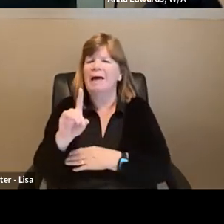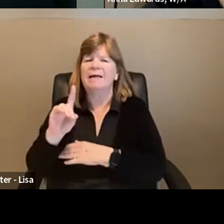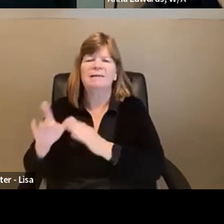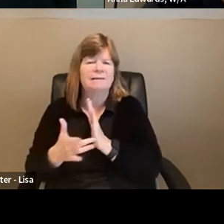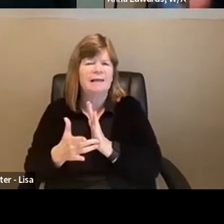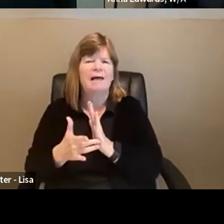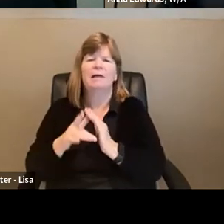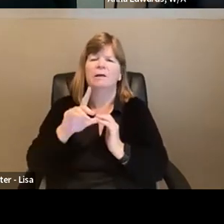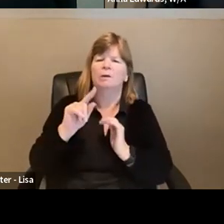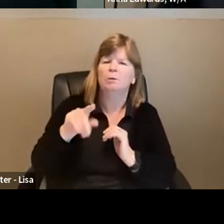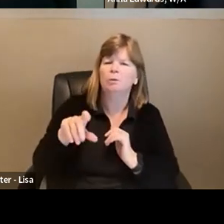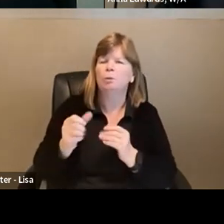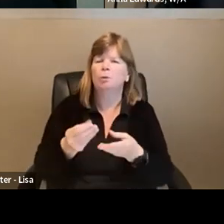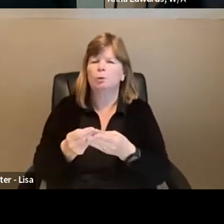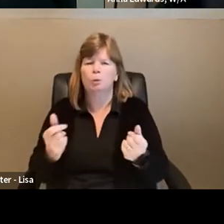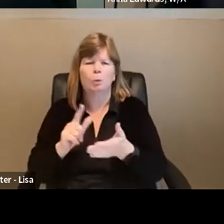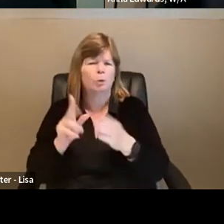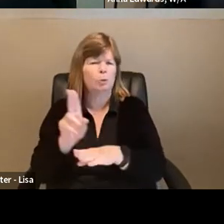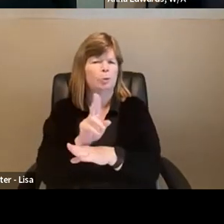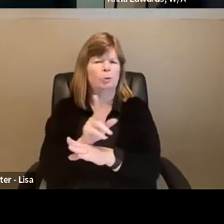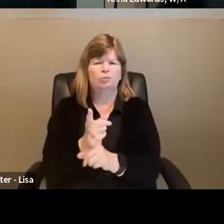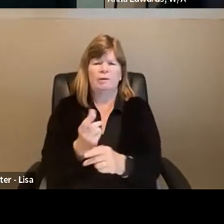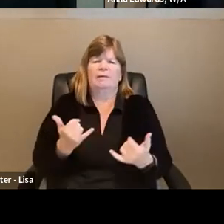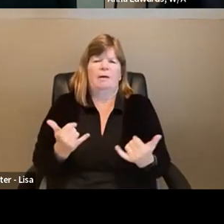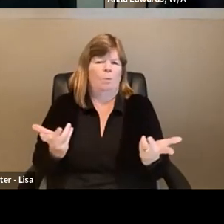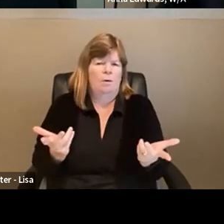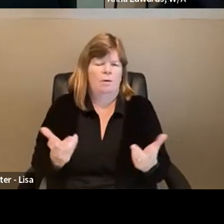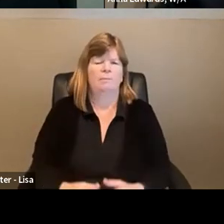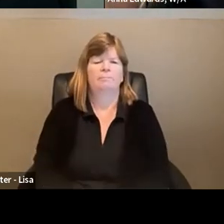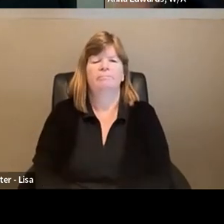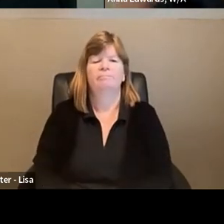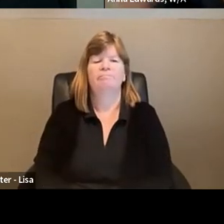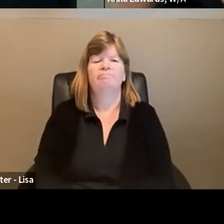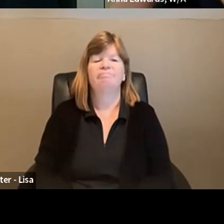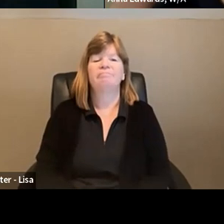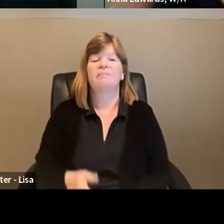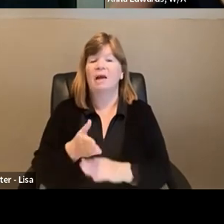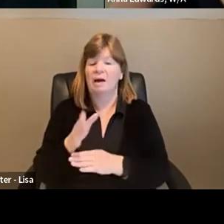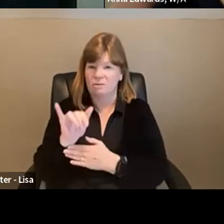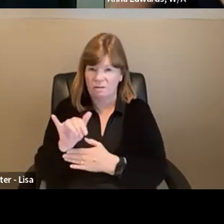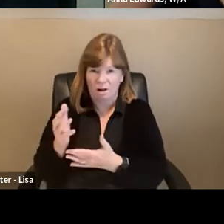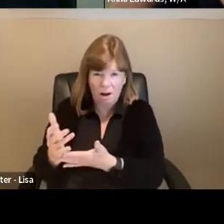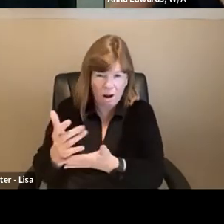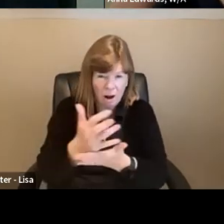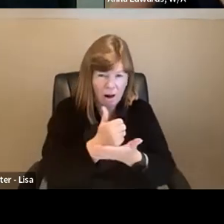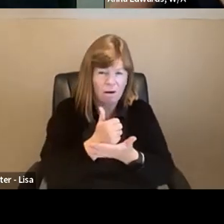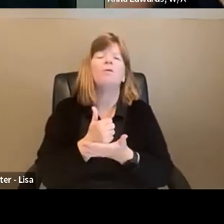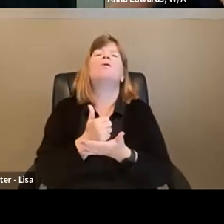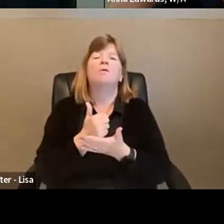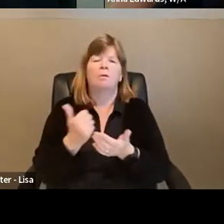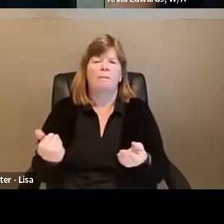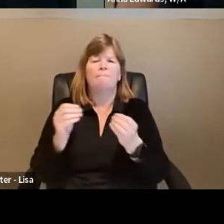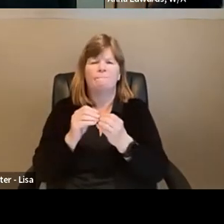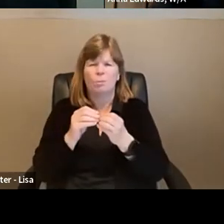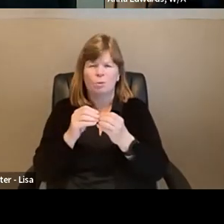EdTech solutions being utilized right now? From there, we were able to then dig in on